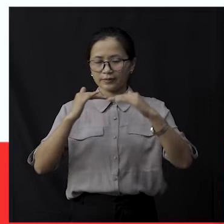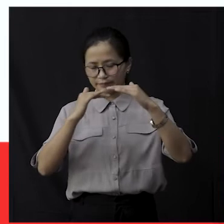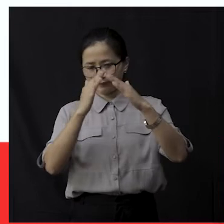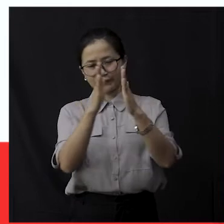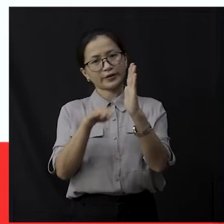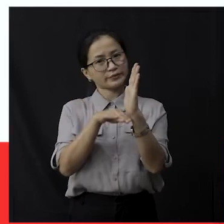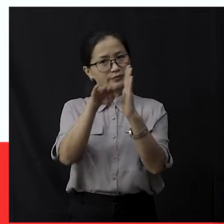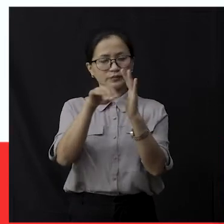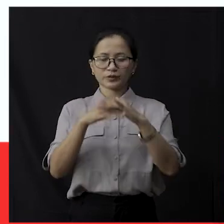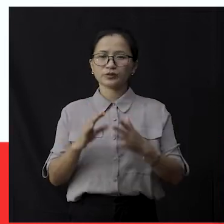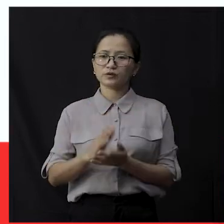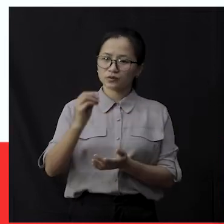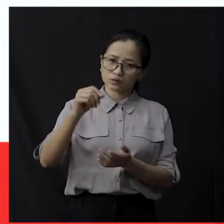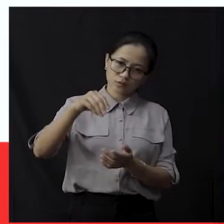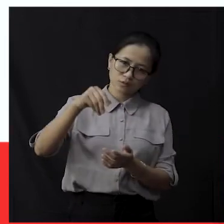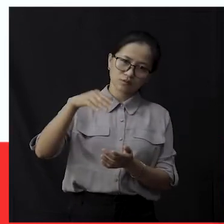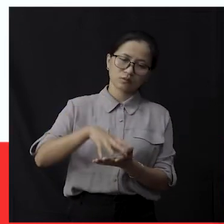soil.